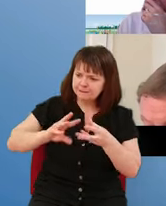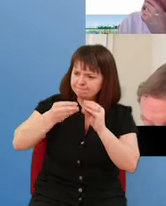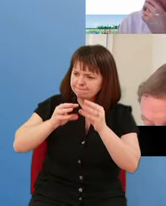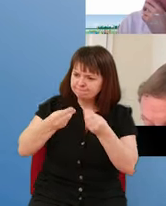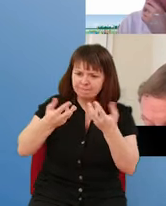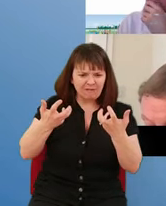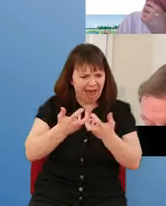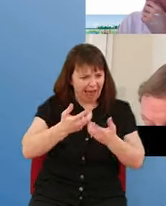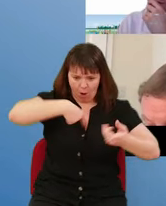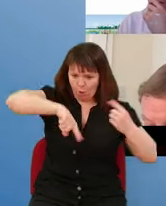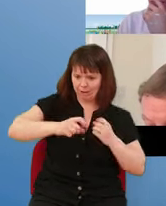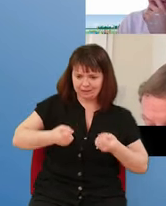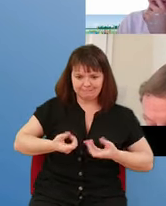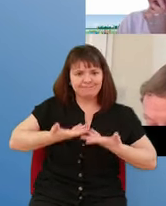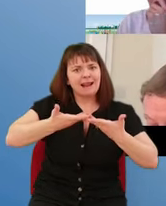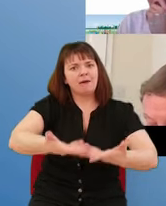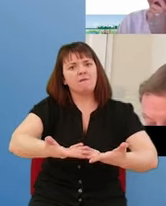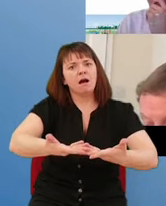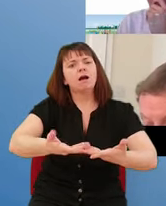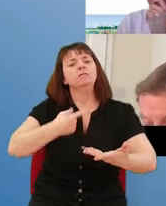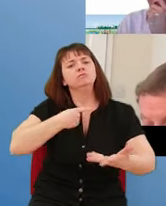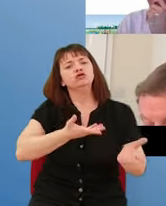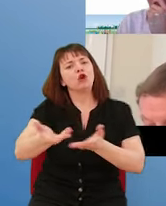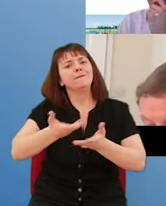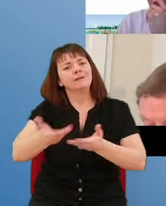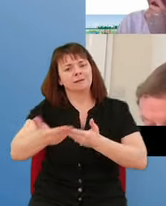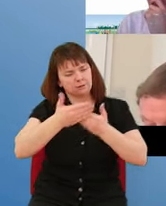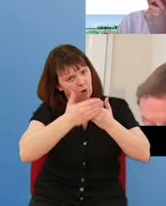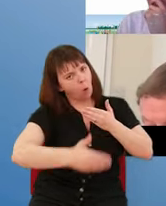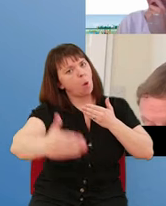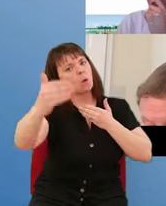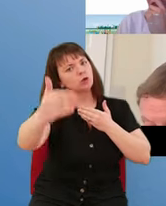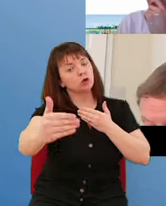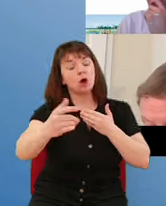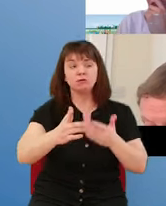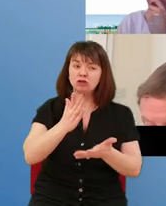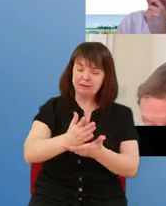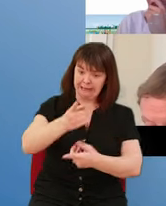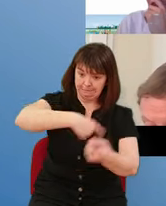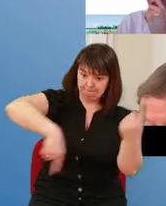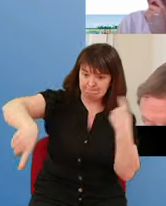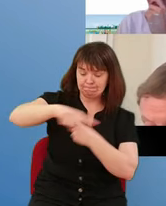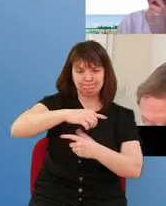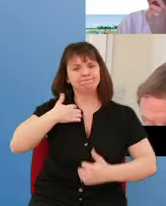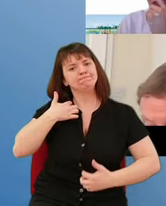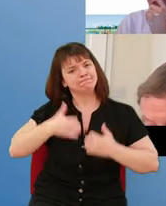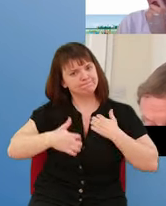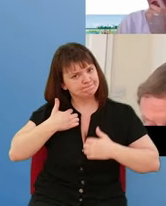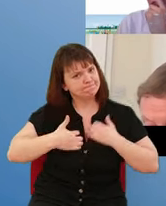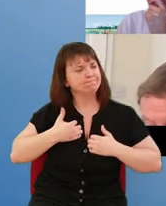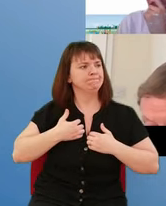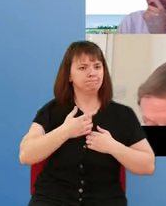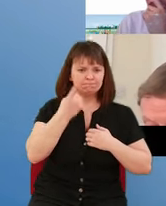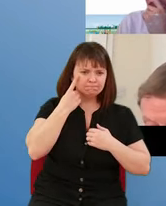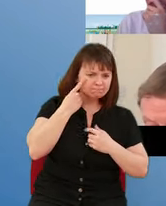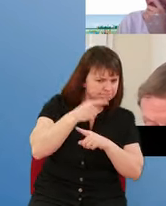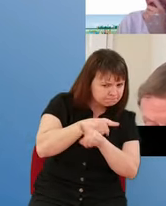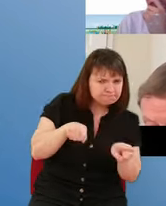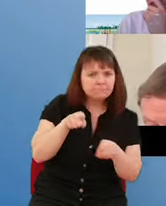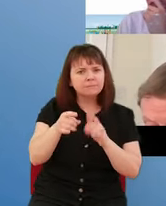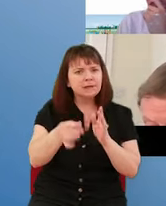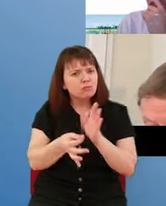those improvements actually making an impact. I will stop there and probably ask